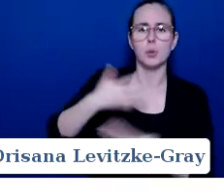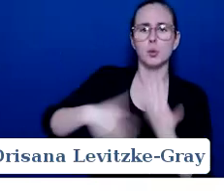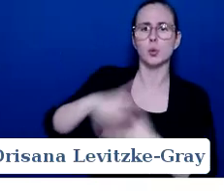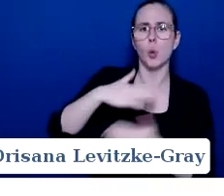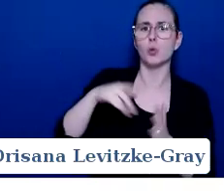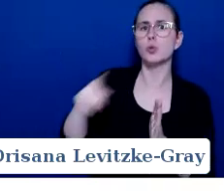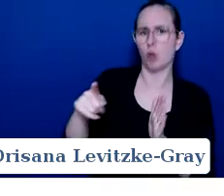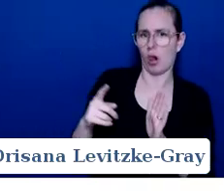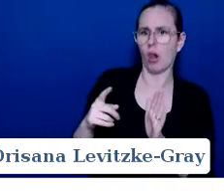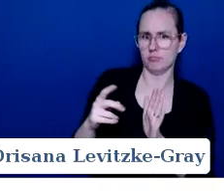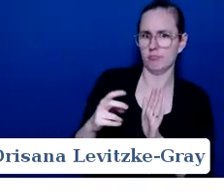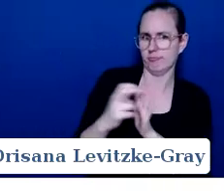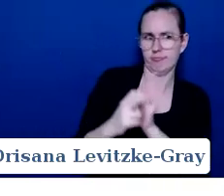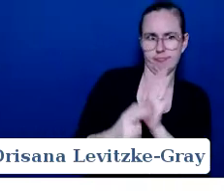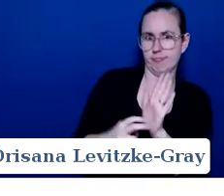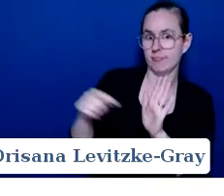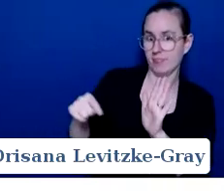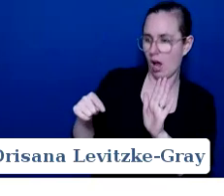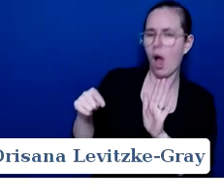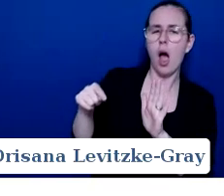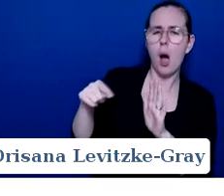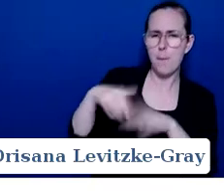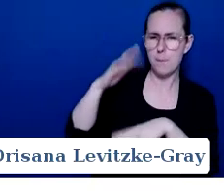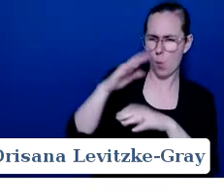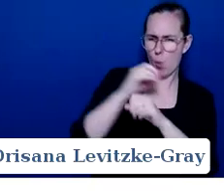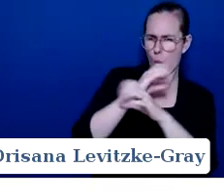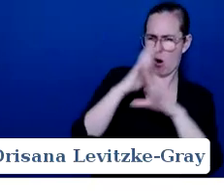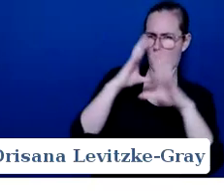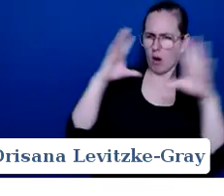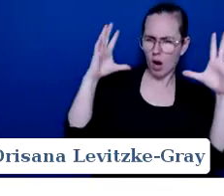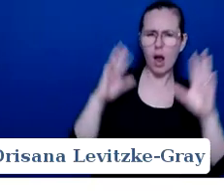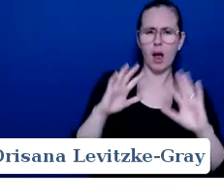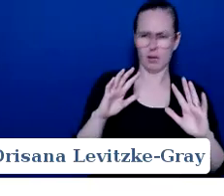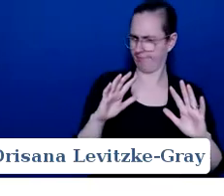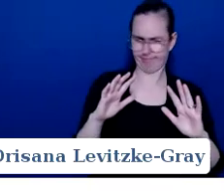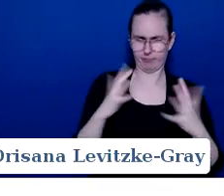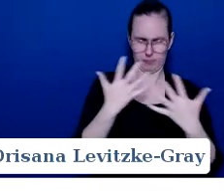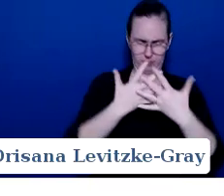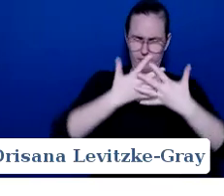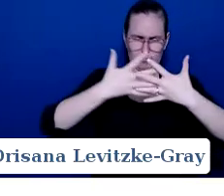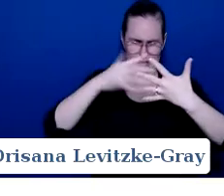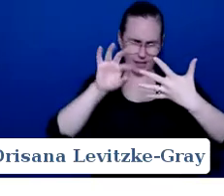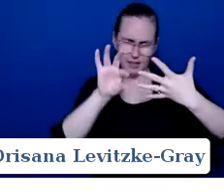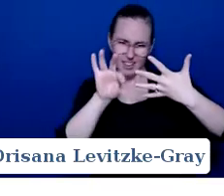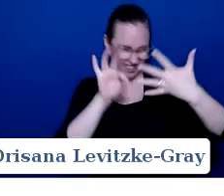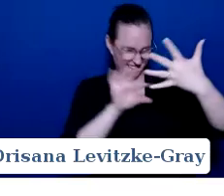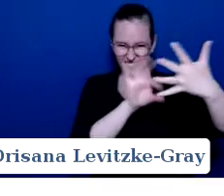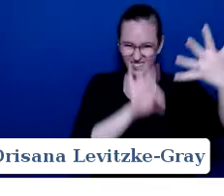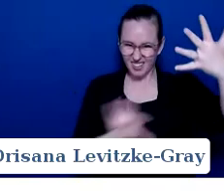screening procedure. It's not replacing the individual assessment, but it can be